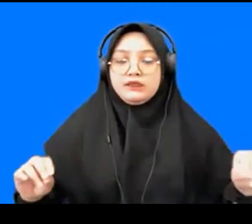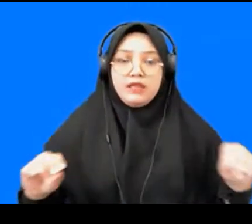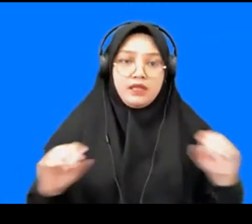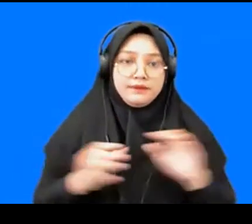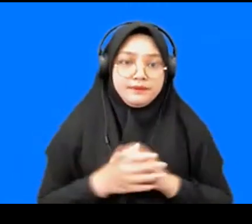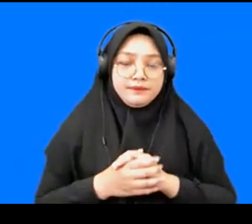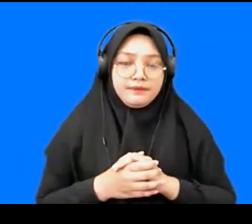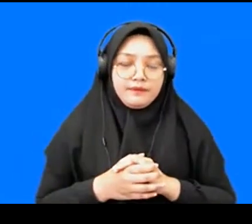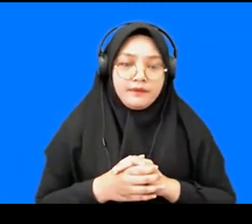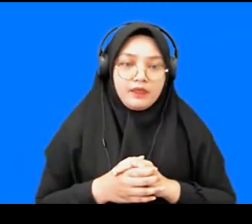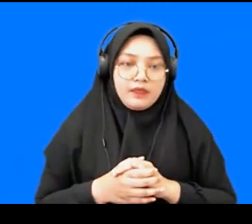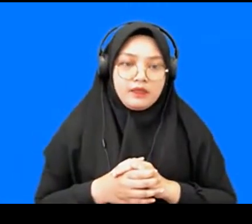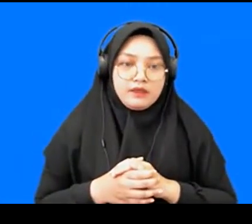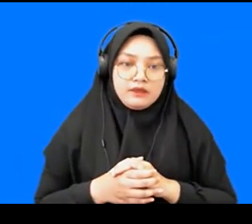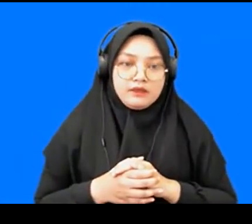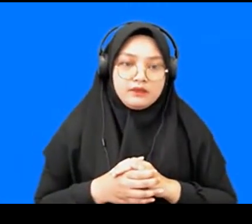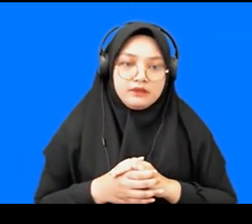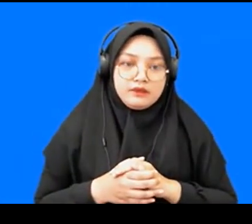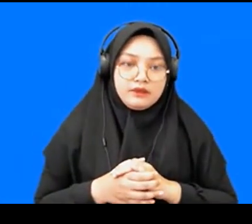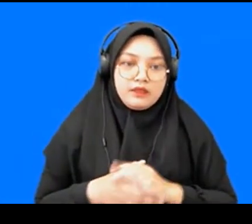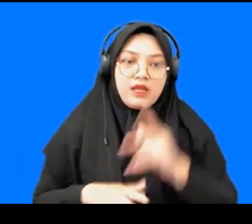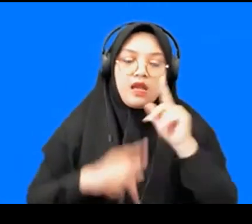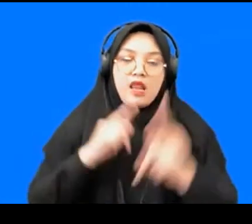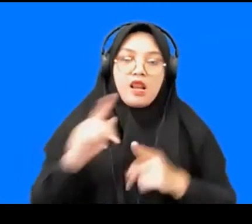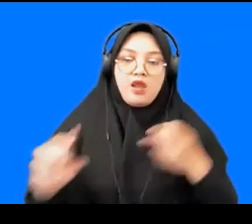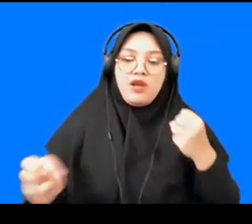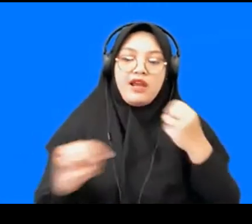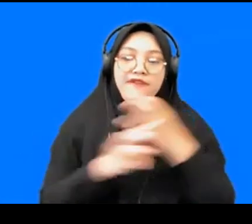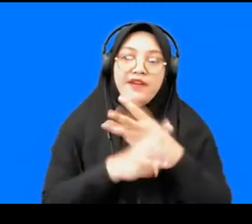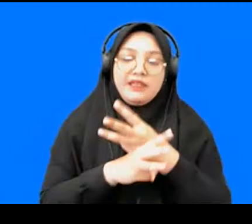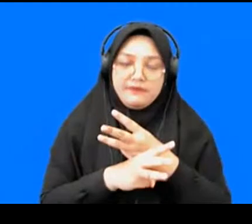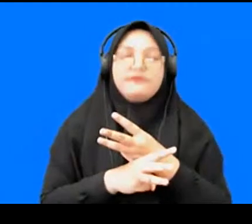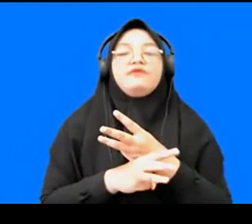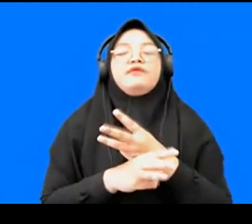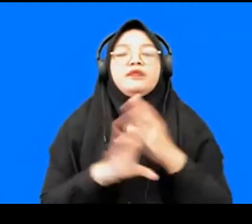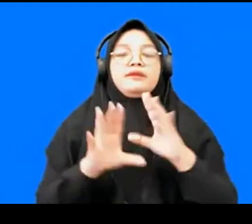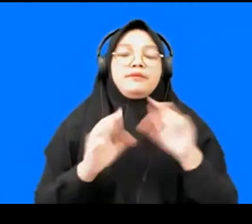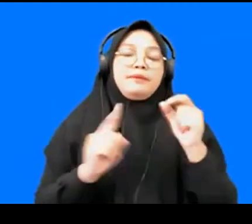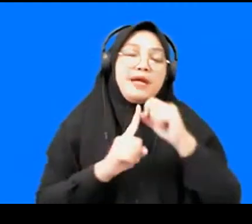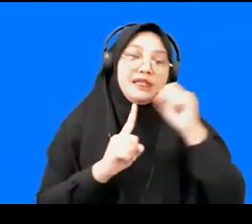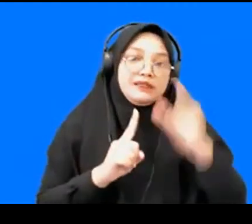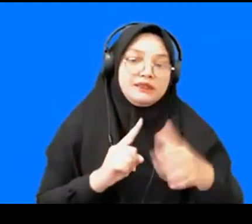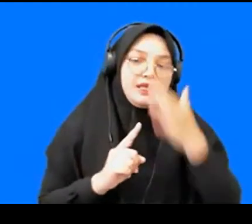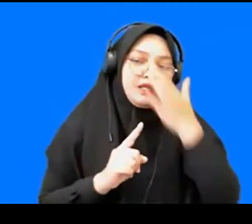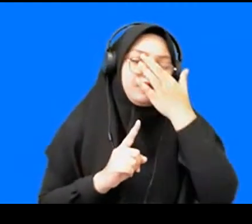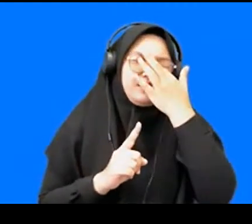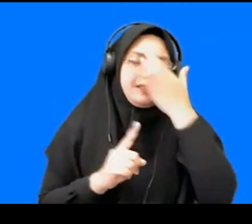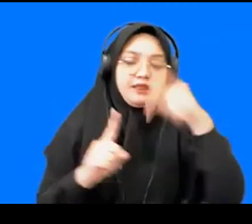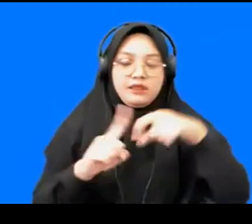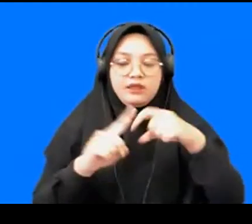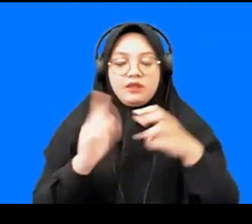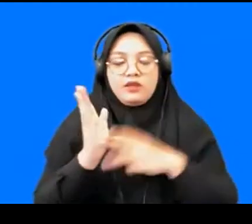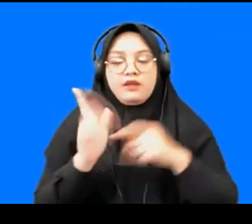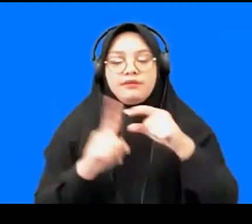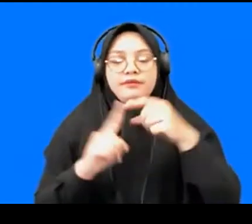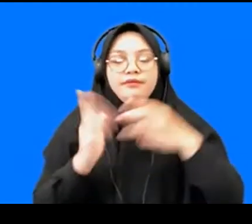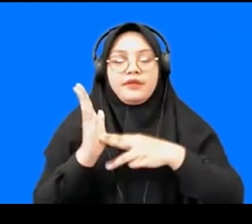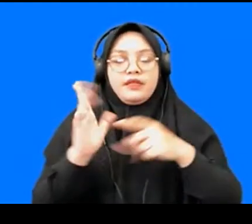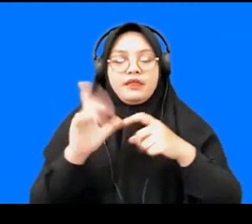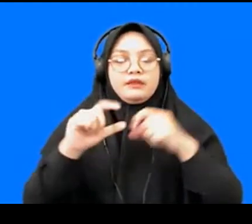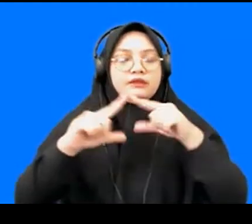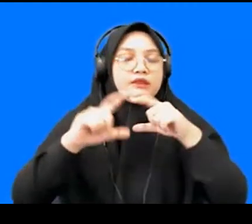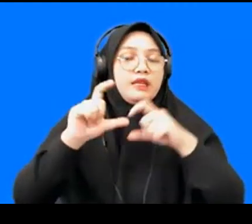tax rate, our tax rates on compensation income ranges from, in the Philippines, 20 to 32%. That's very high. Now,